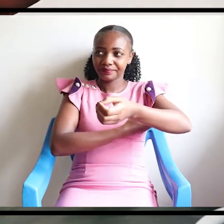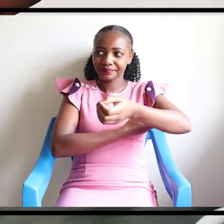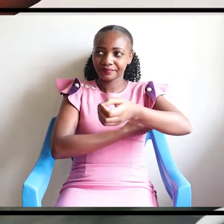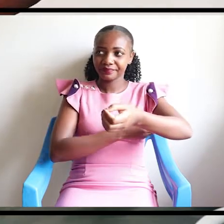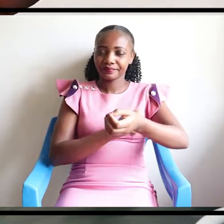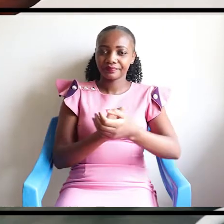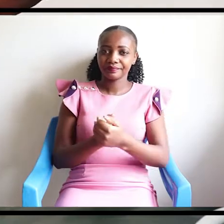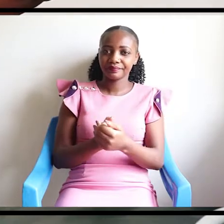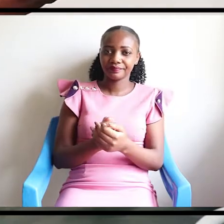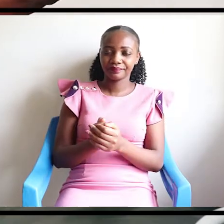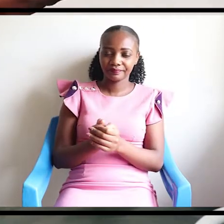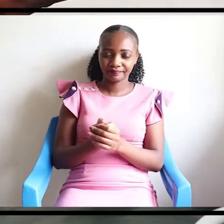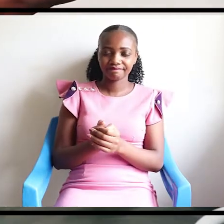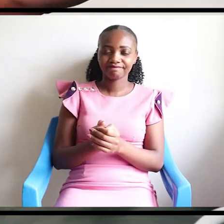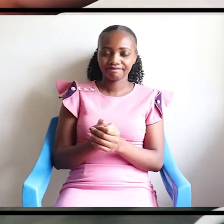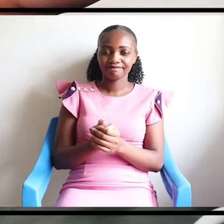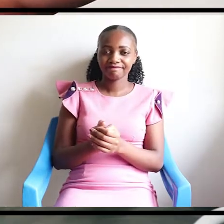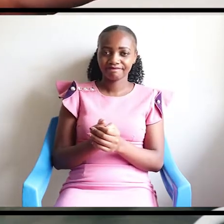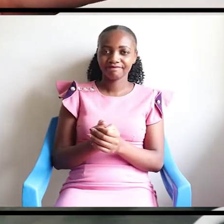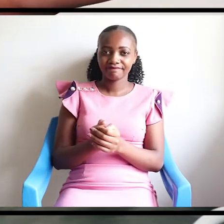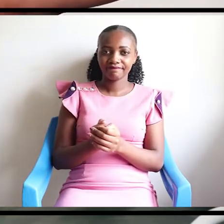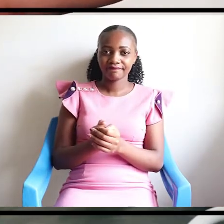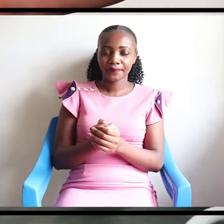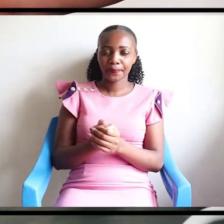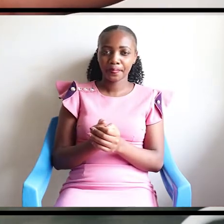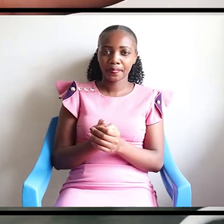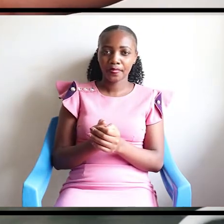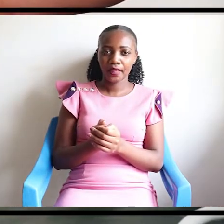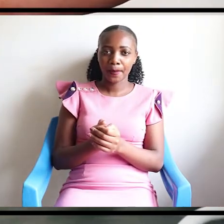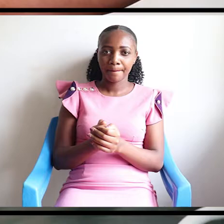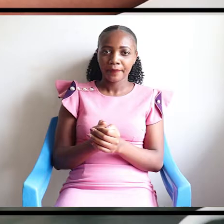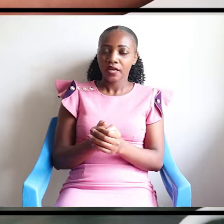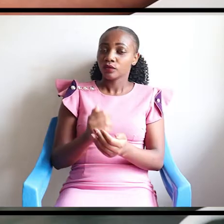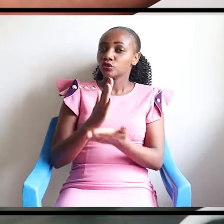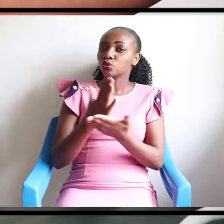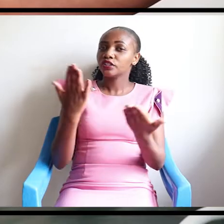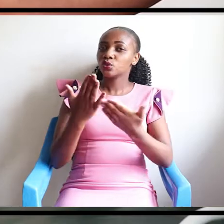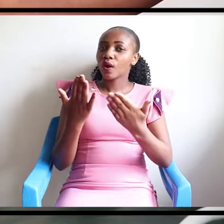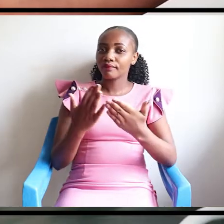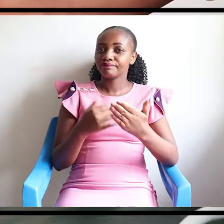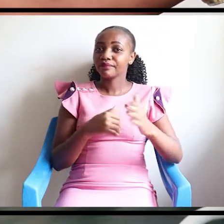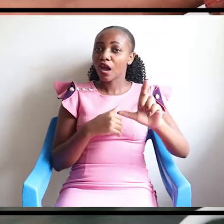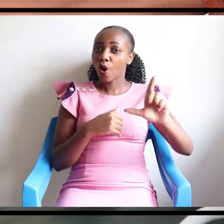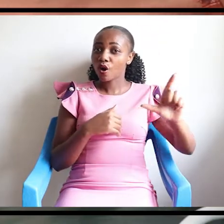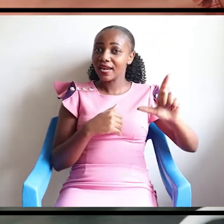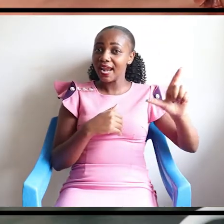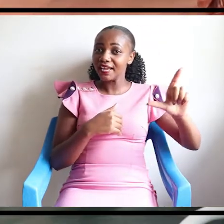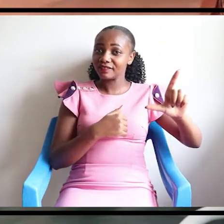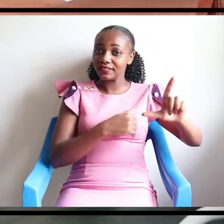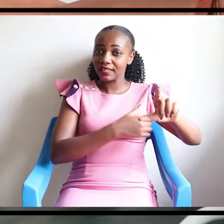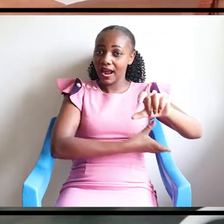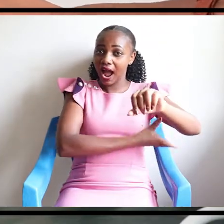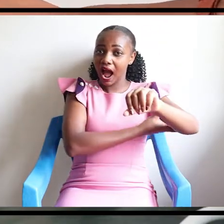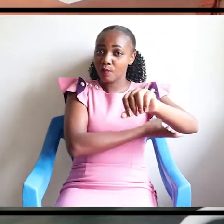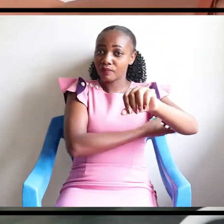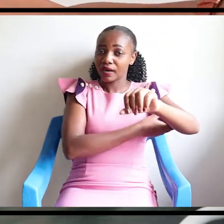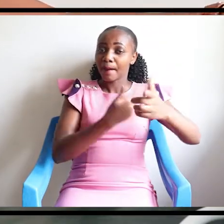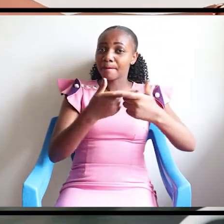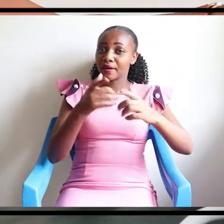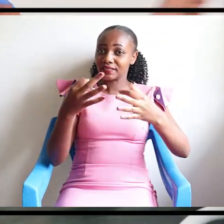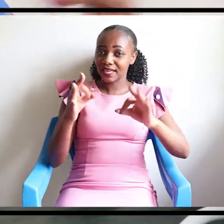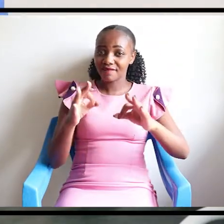it under the skin of a woman. We do it more oftenly on the left arm, which is the less active arm. But if a mother